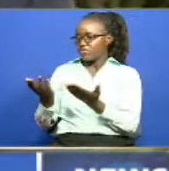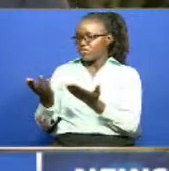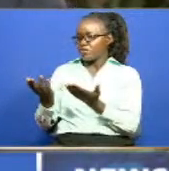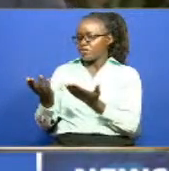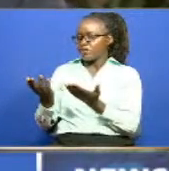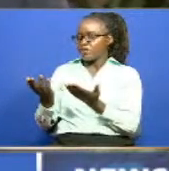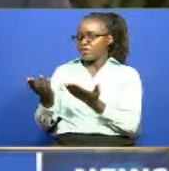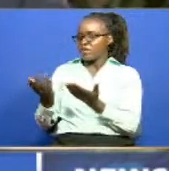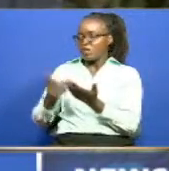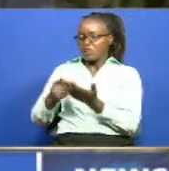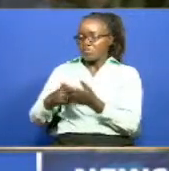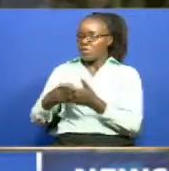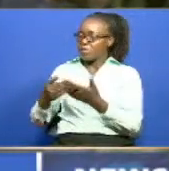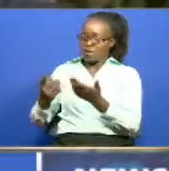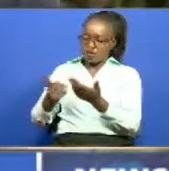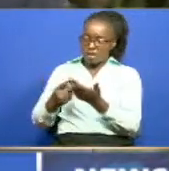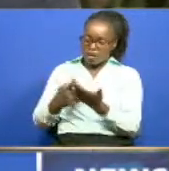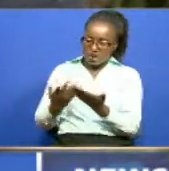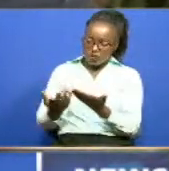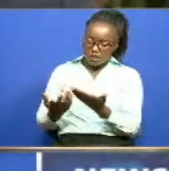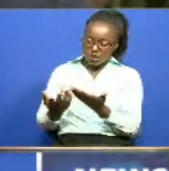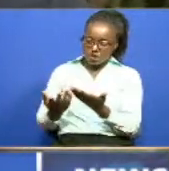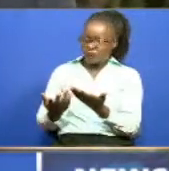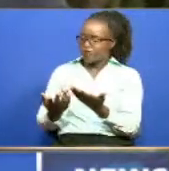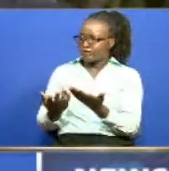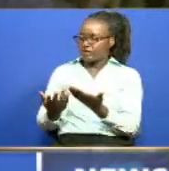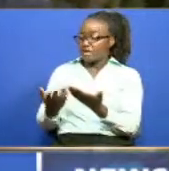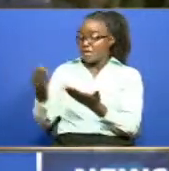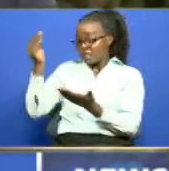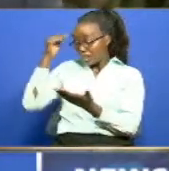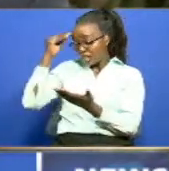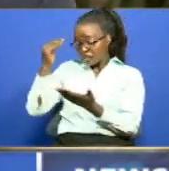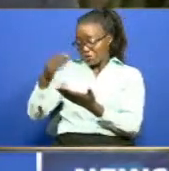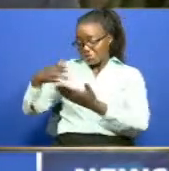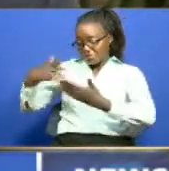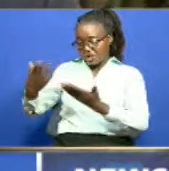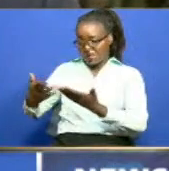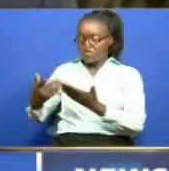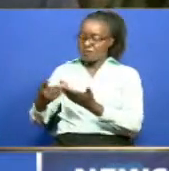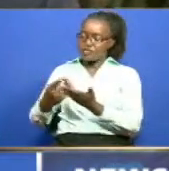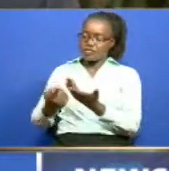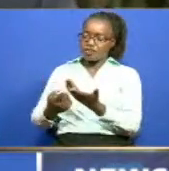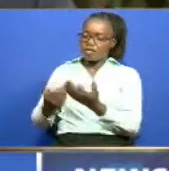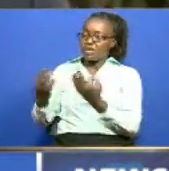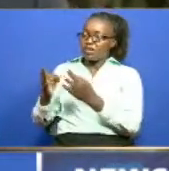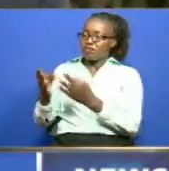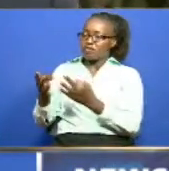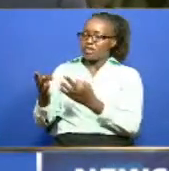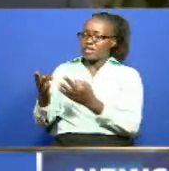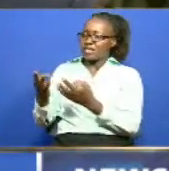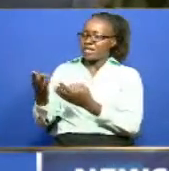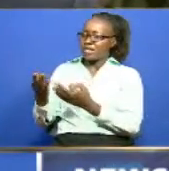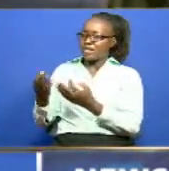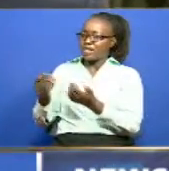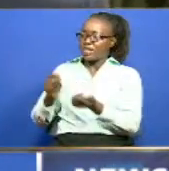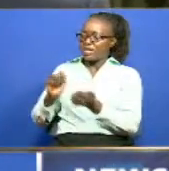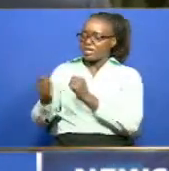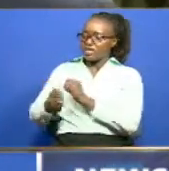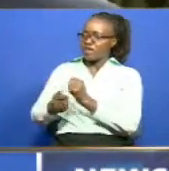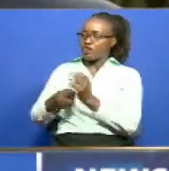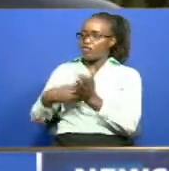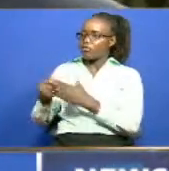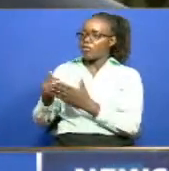the population, how educated are they, is there a free exchange of currency. They're just looking